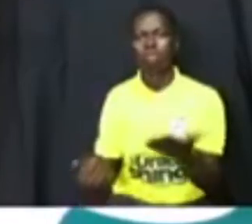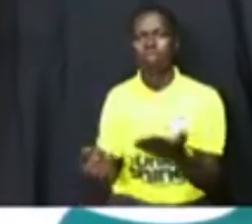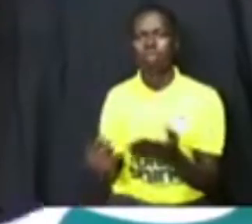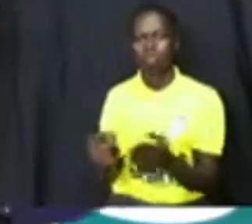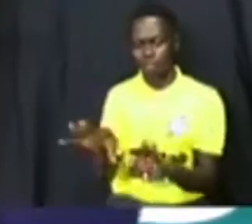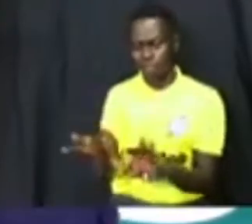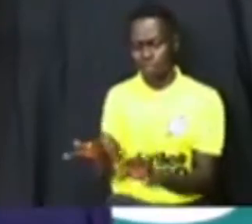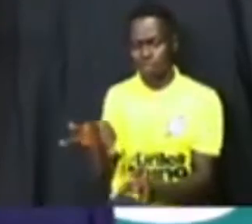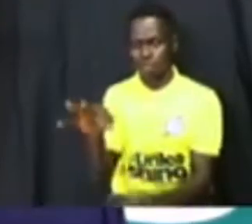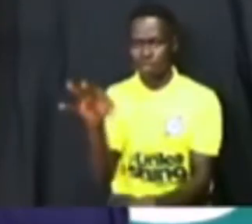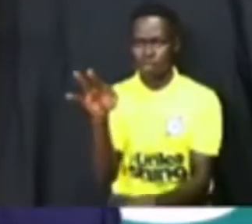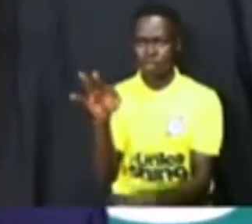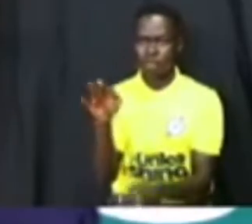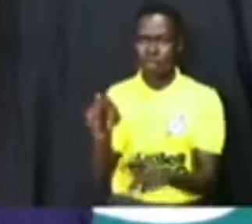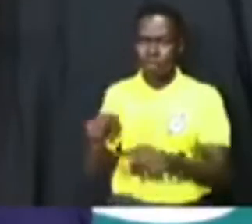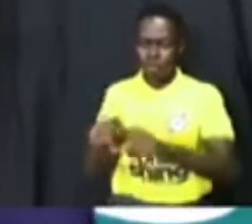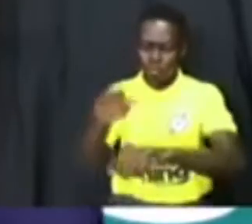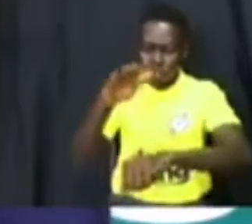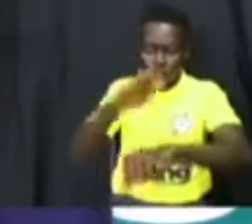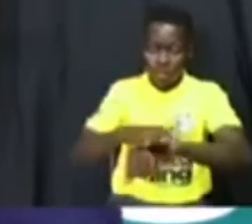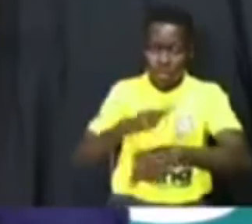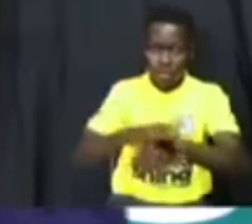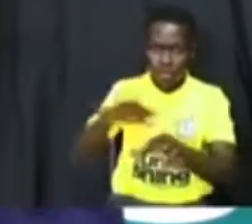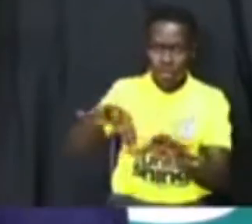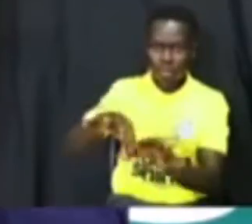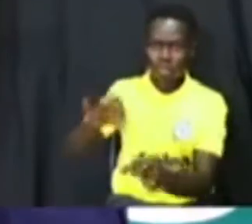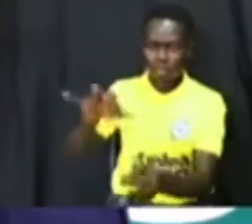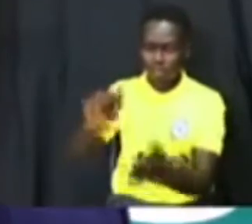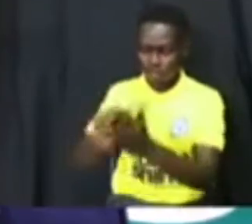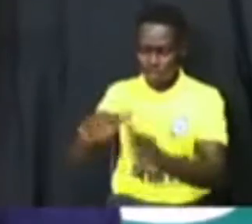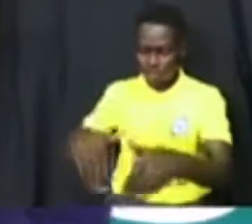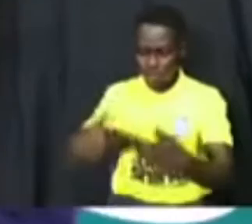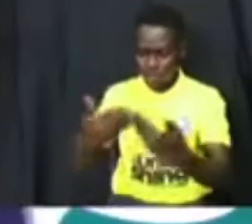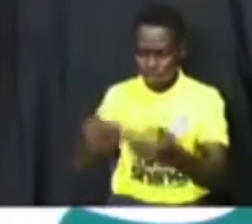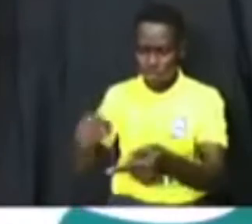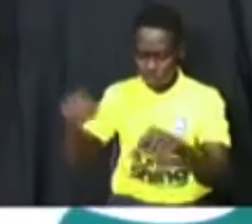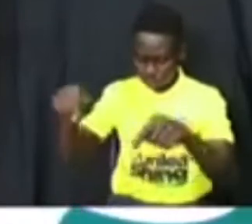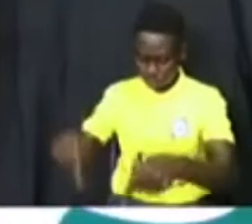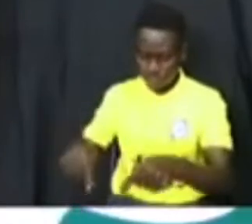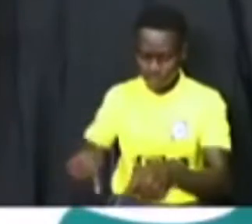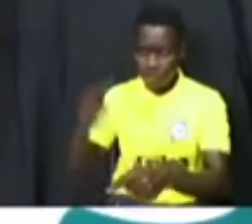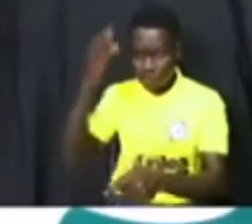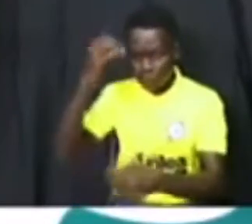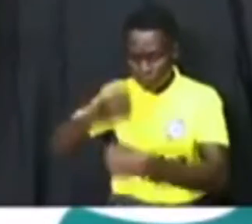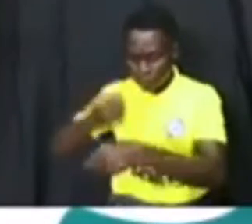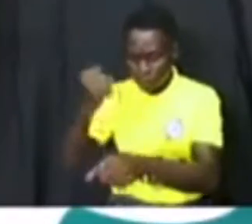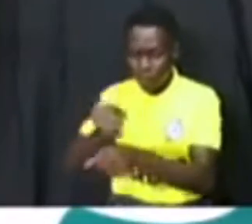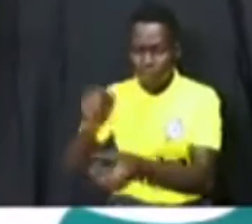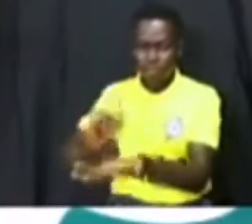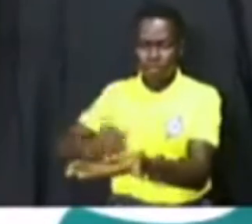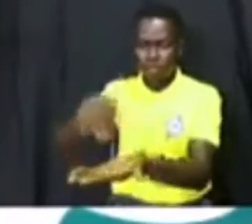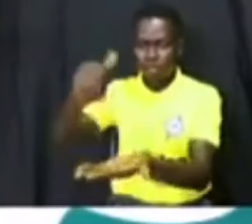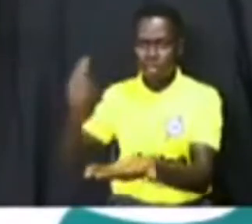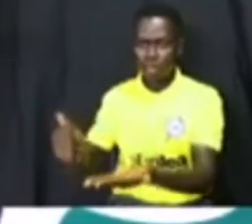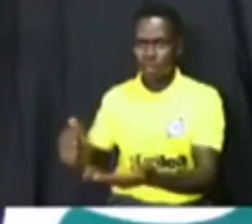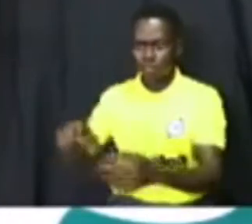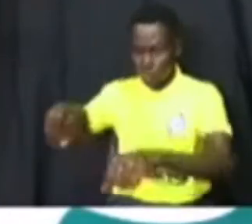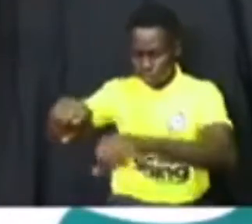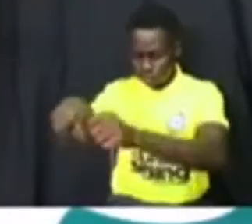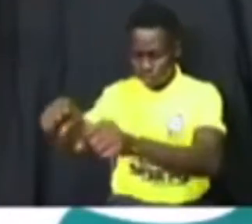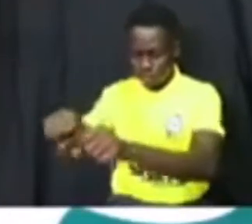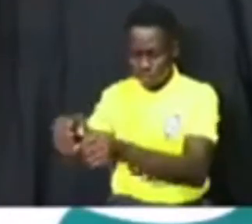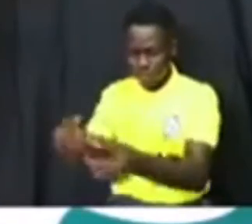spirit that will be poured on you today causes the believer to break the grounds of